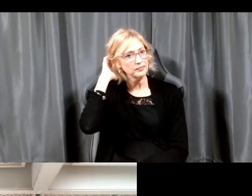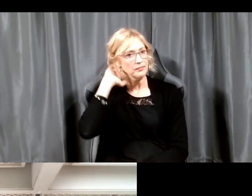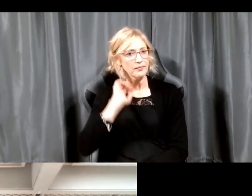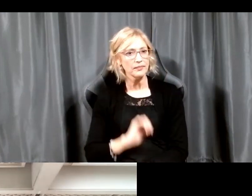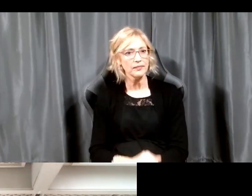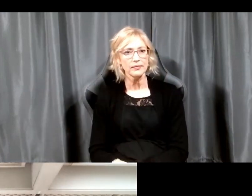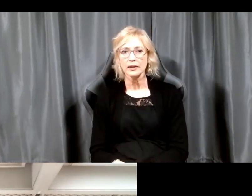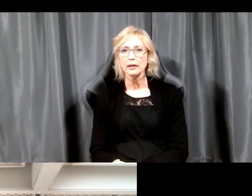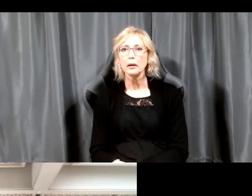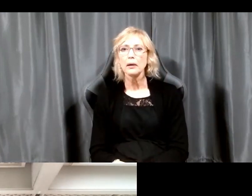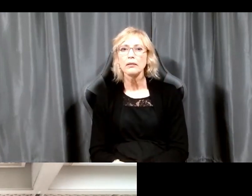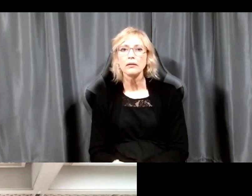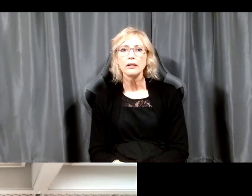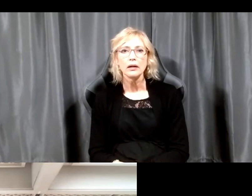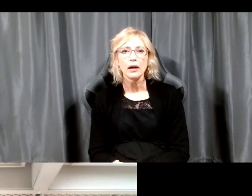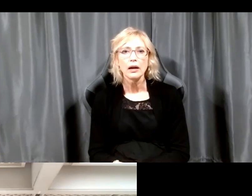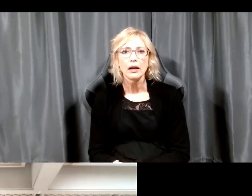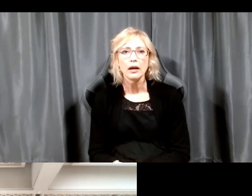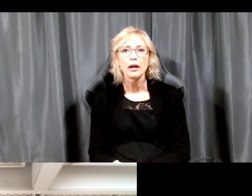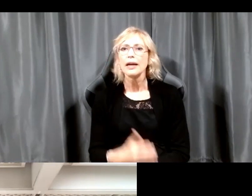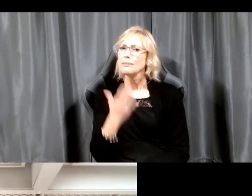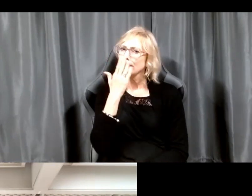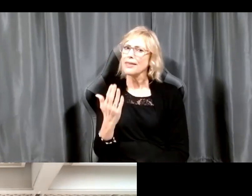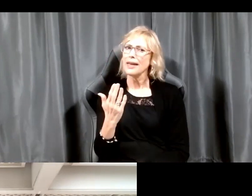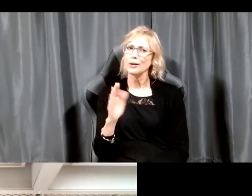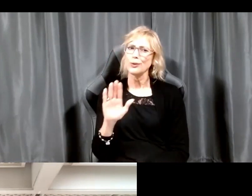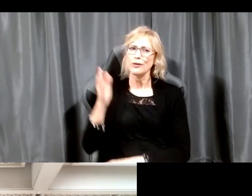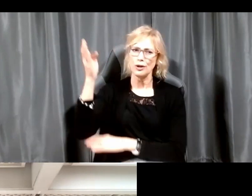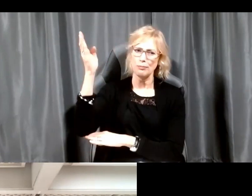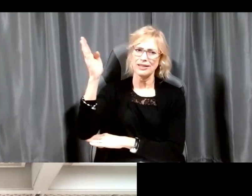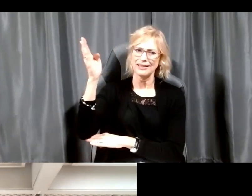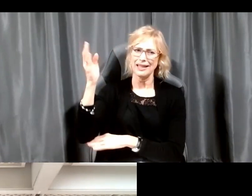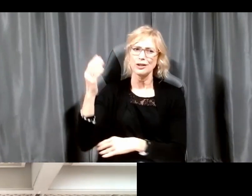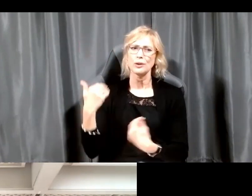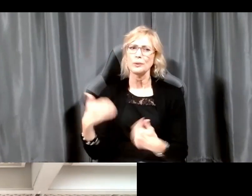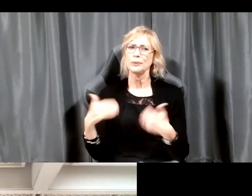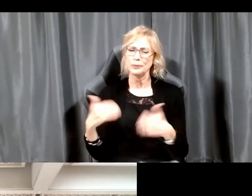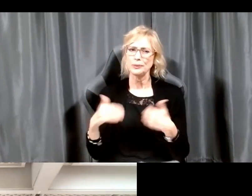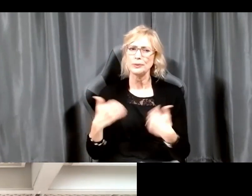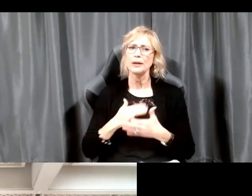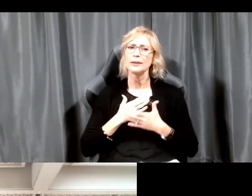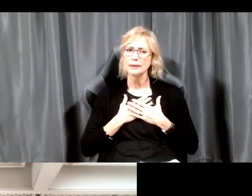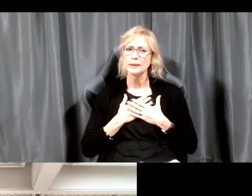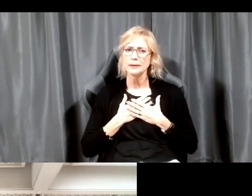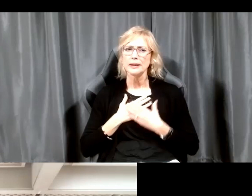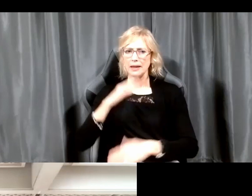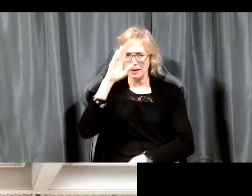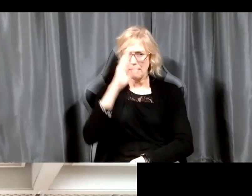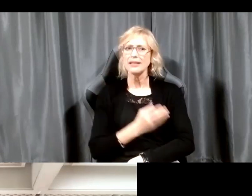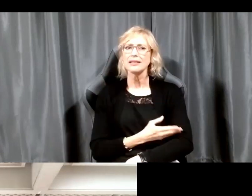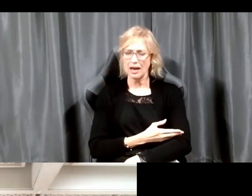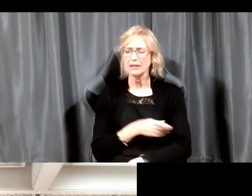Okay, This thank is you. interesting. I would like to say thank you for your presentation because it hit home for me because my son just been assessed